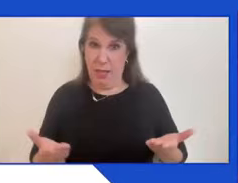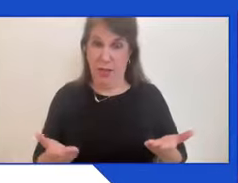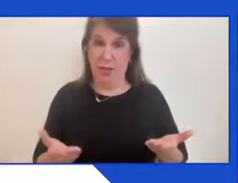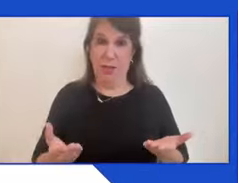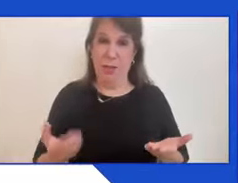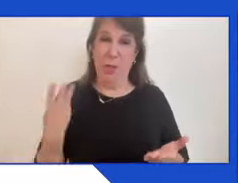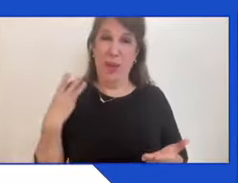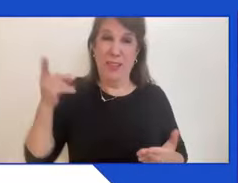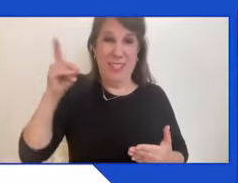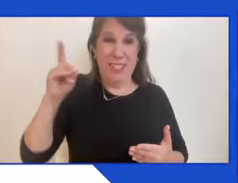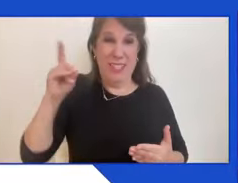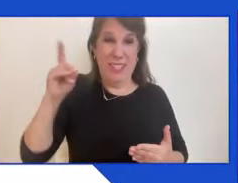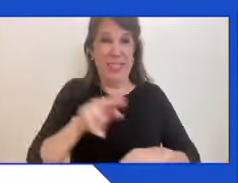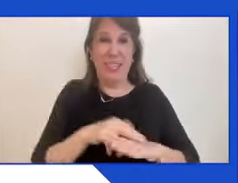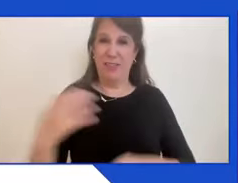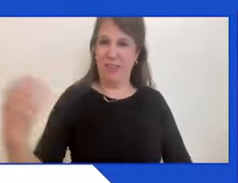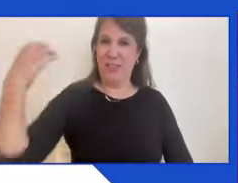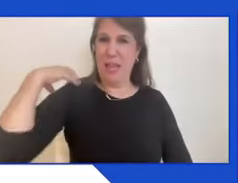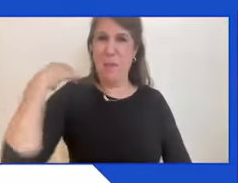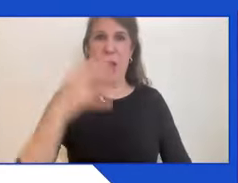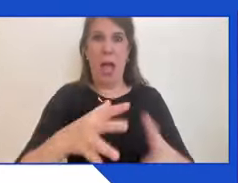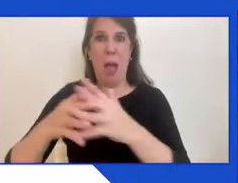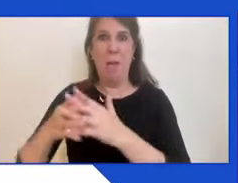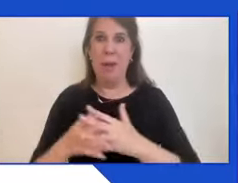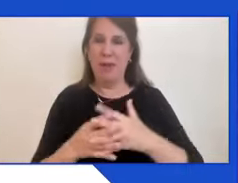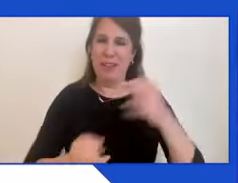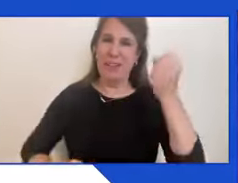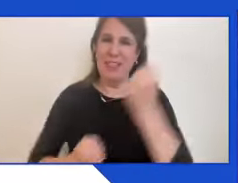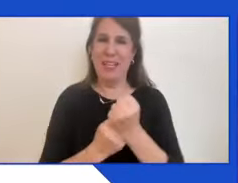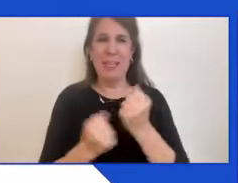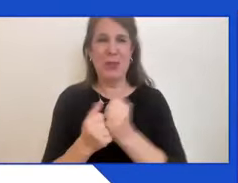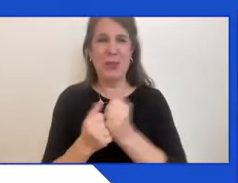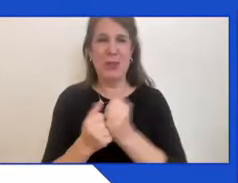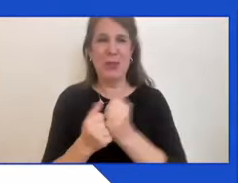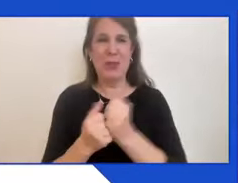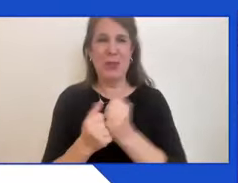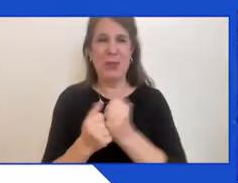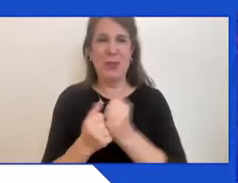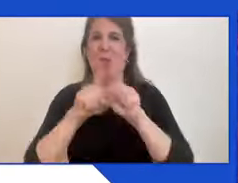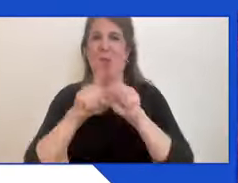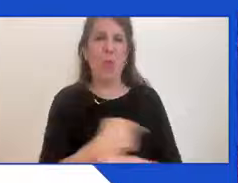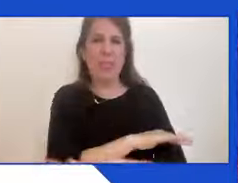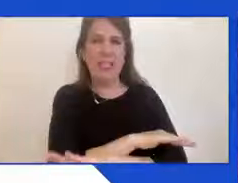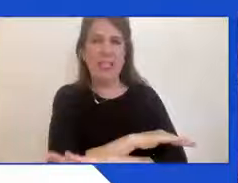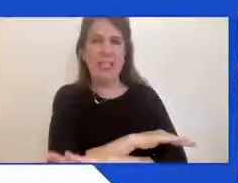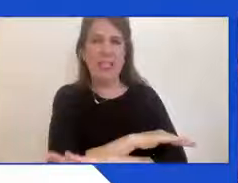capital, America stands with us. We are not alone.